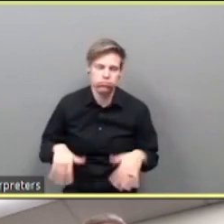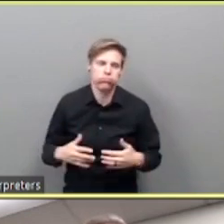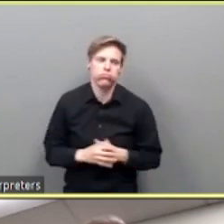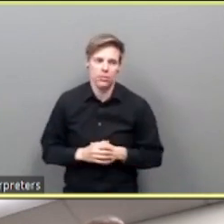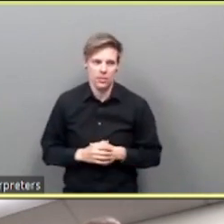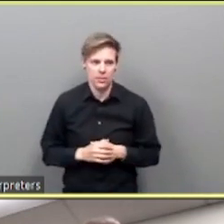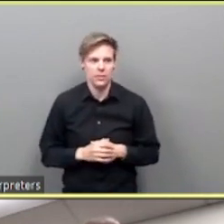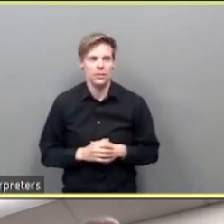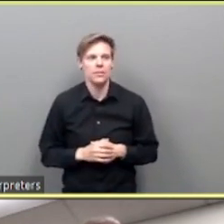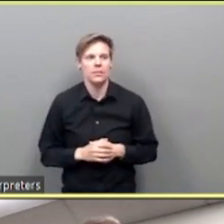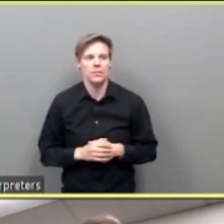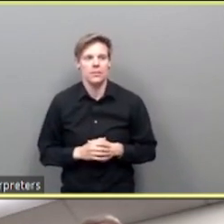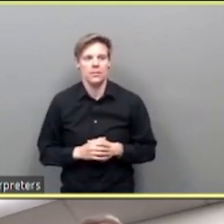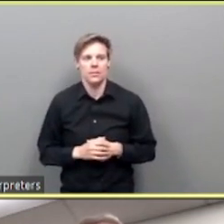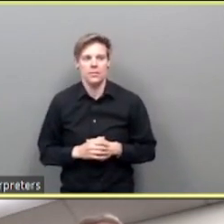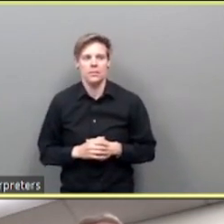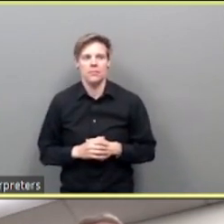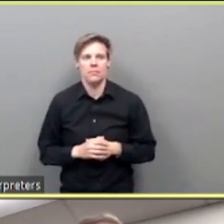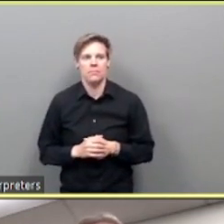about